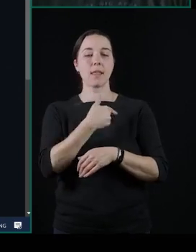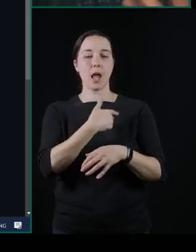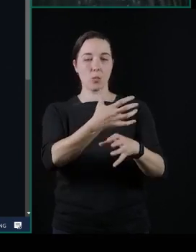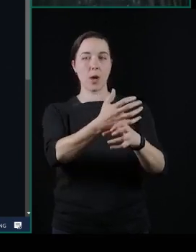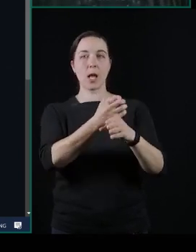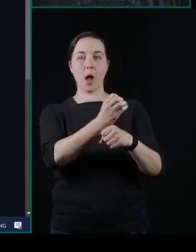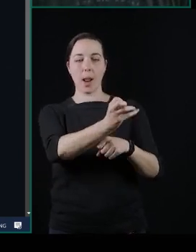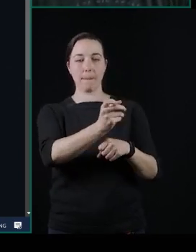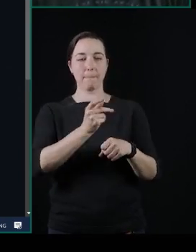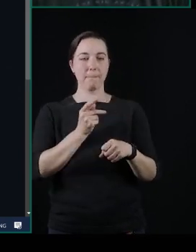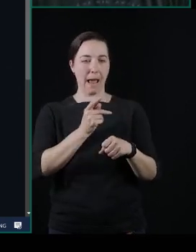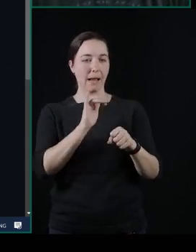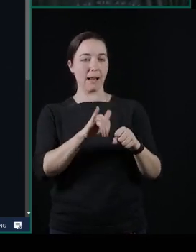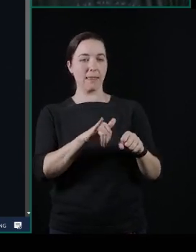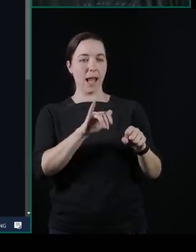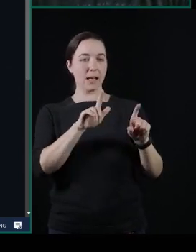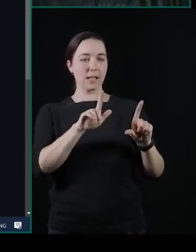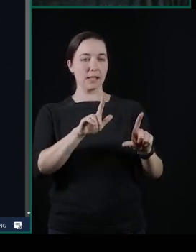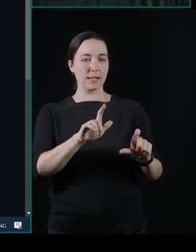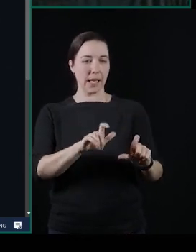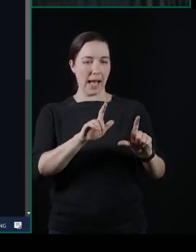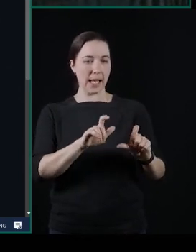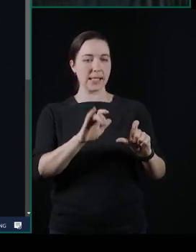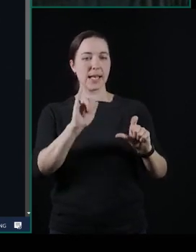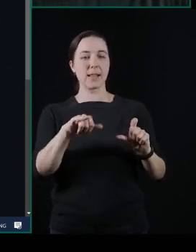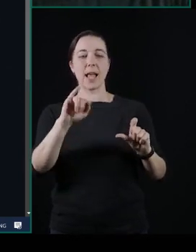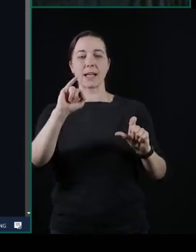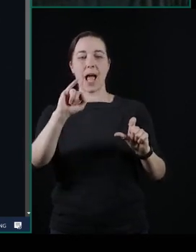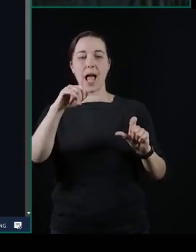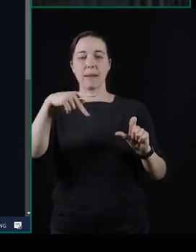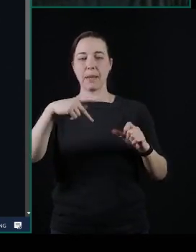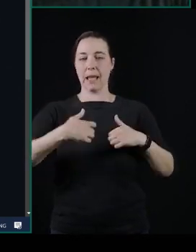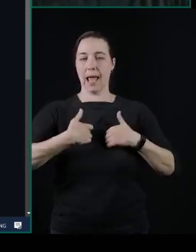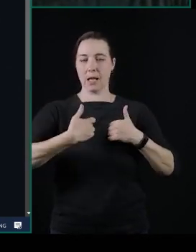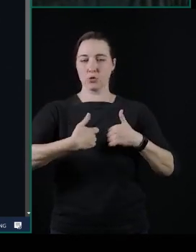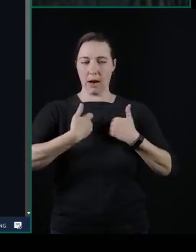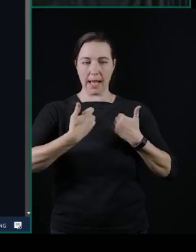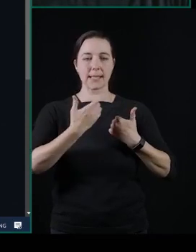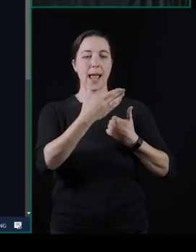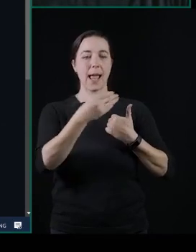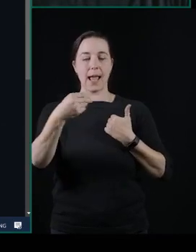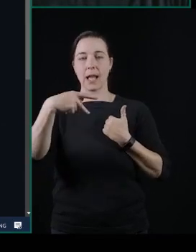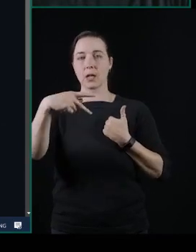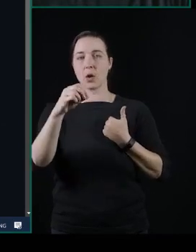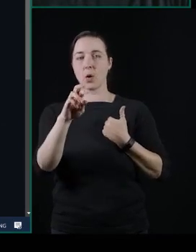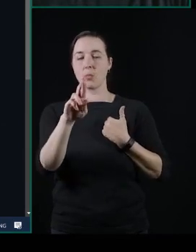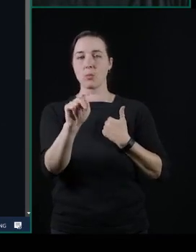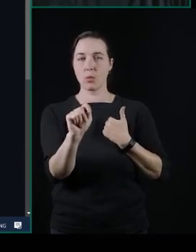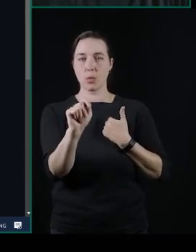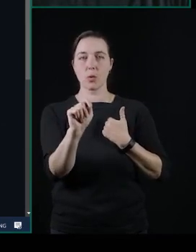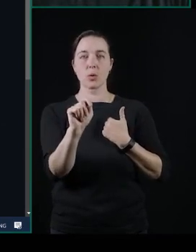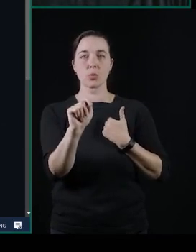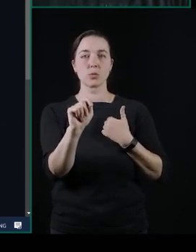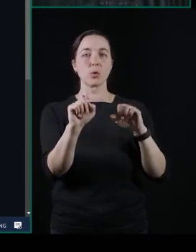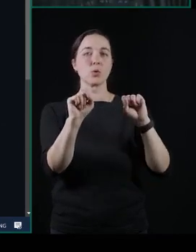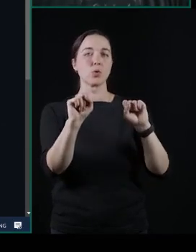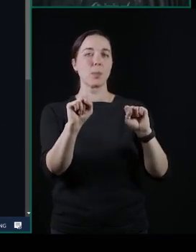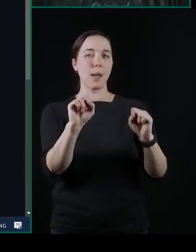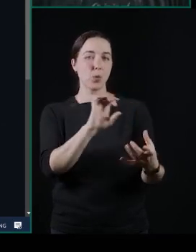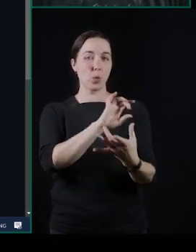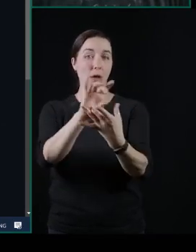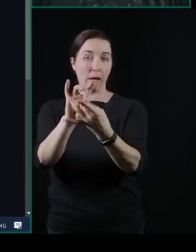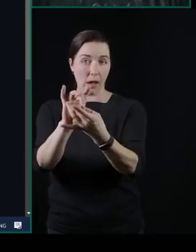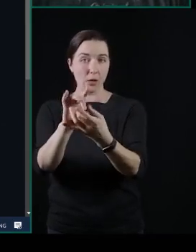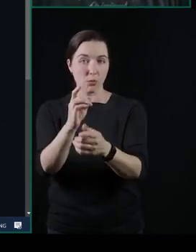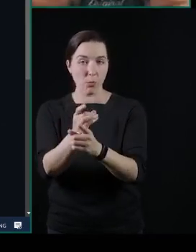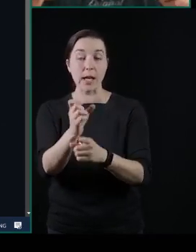we got back details from this multiplayer server, which is an IP address and a port to